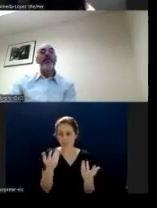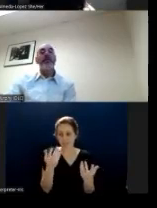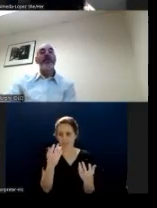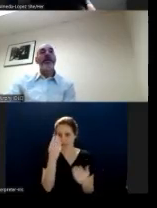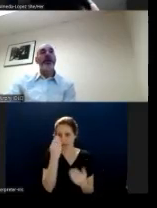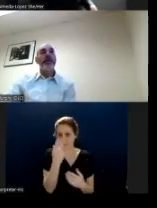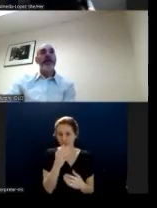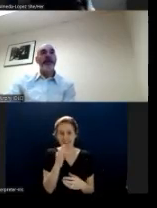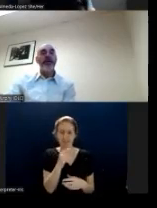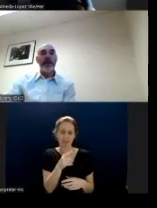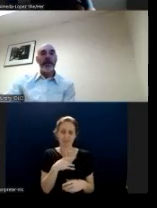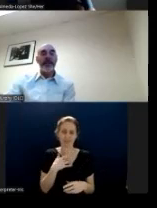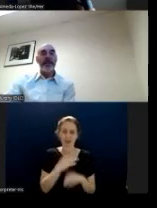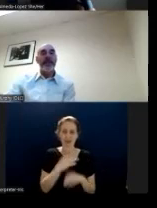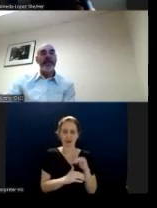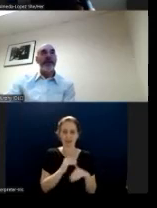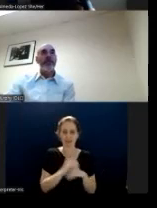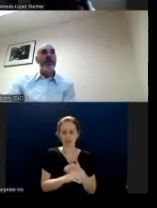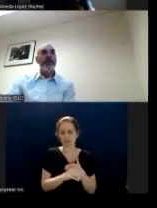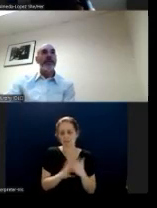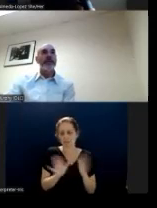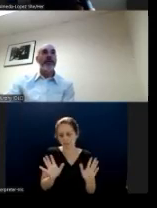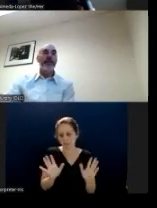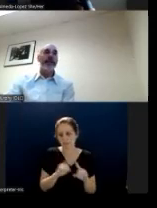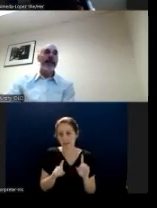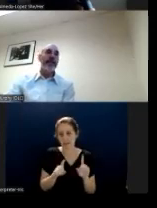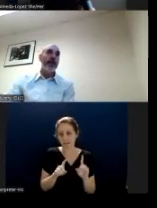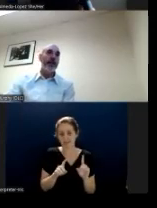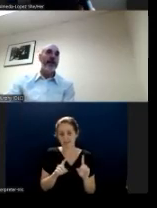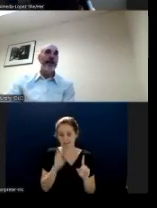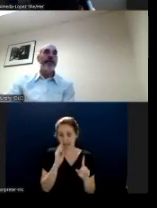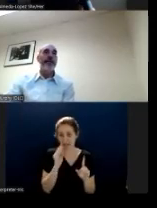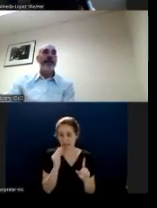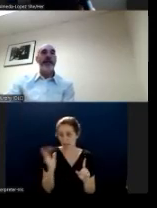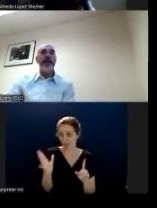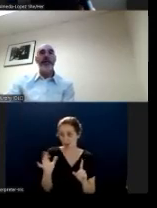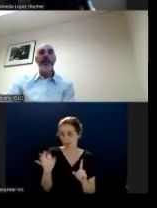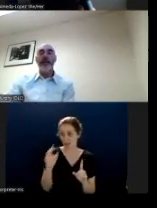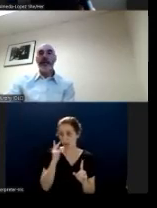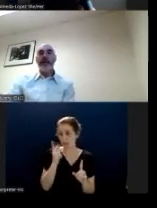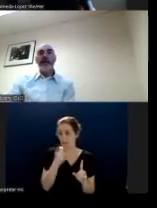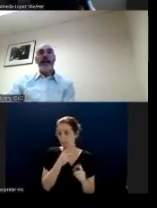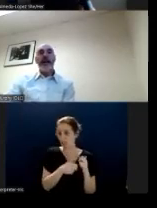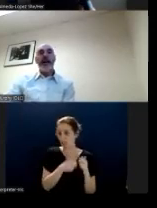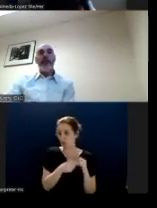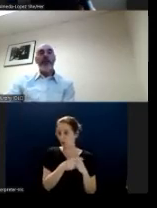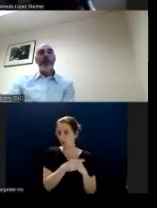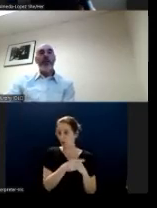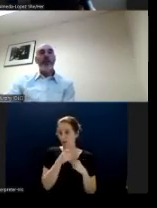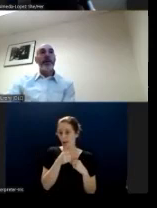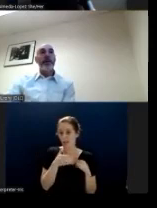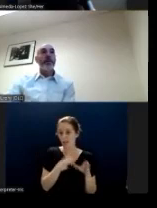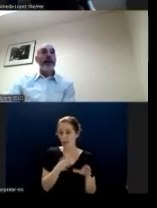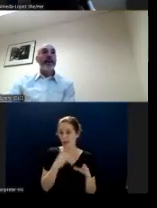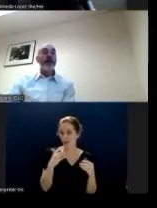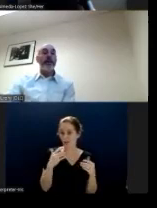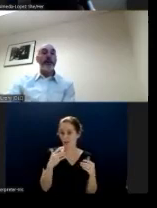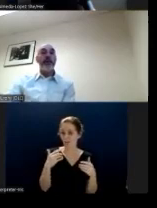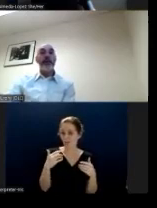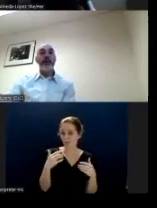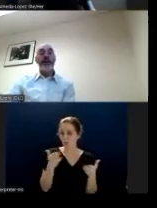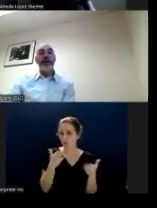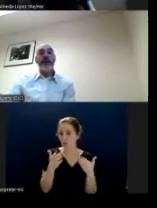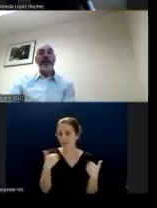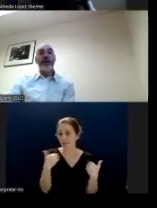feel comfortable doing so, but don't feel that it's necessary. But certainly let us know if you see an issue or hear about an issue